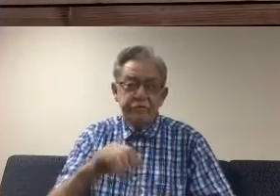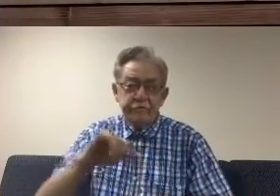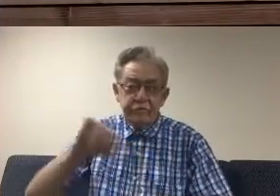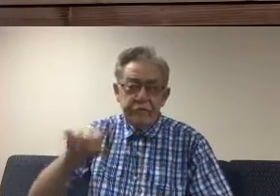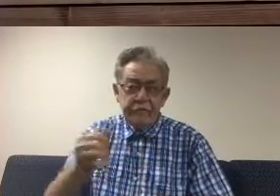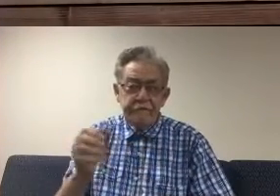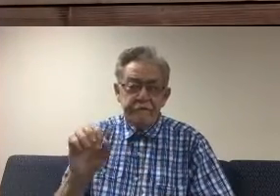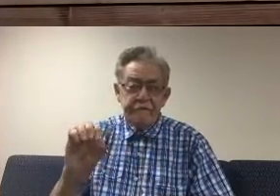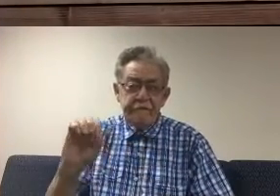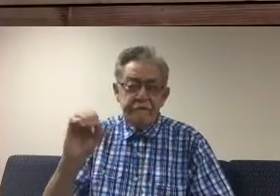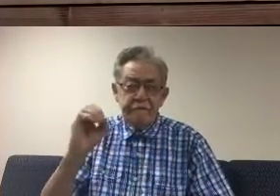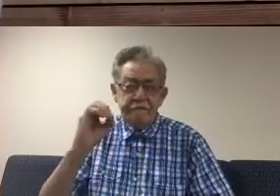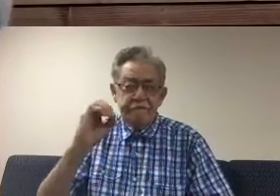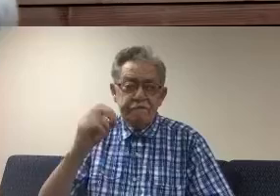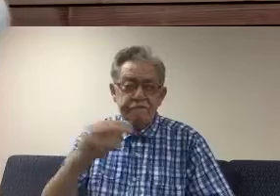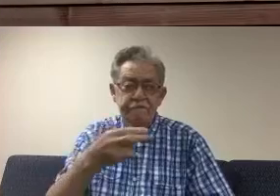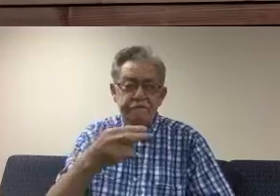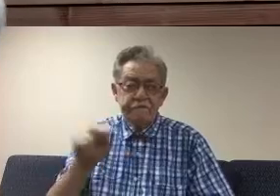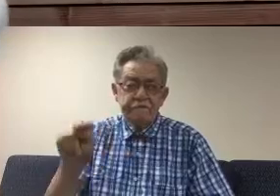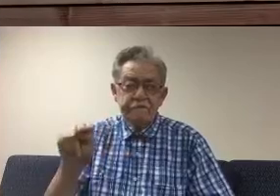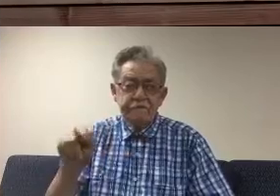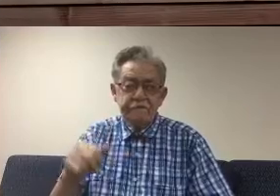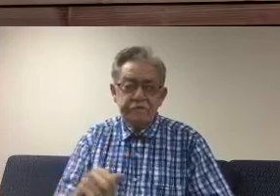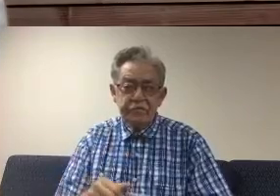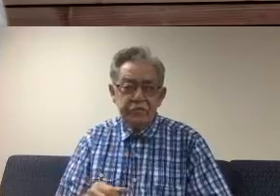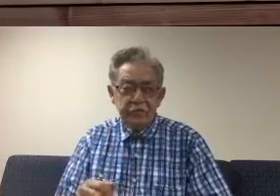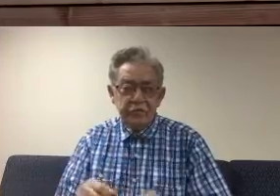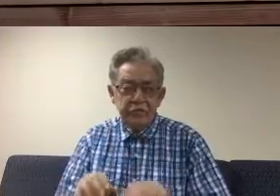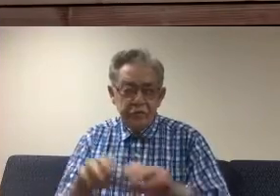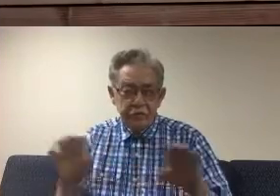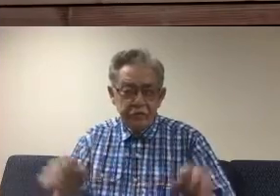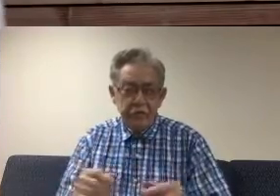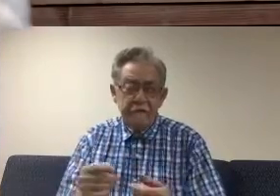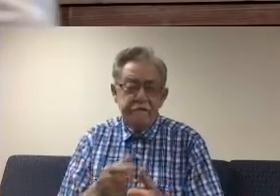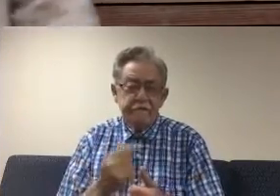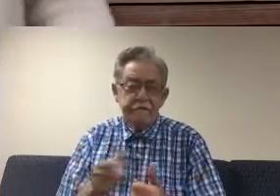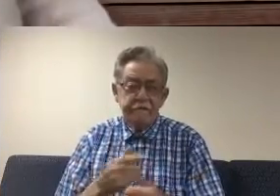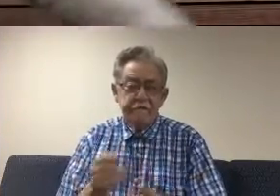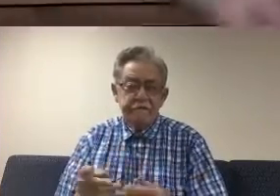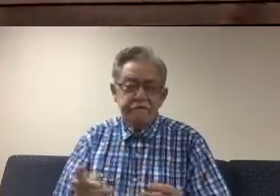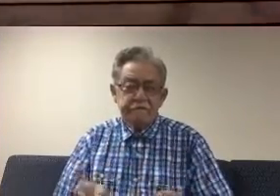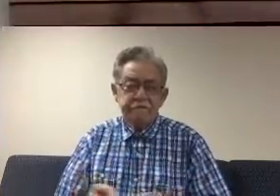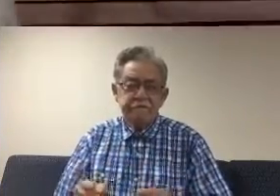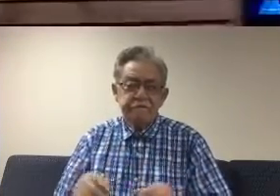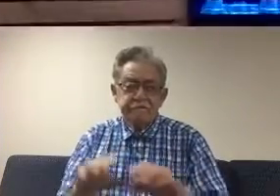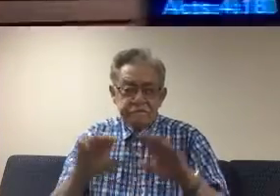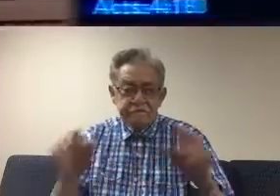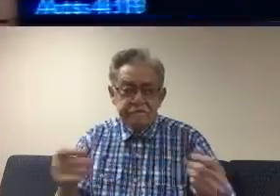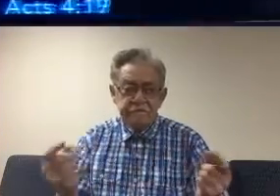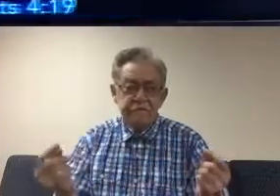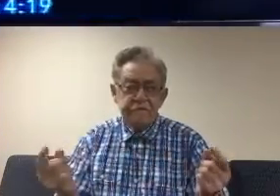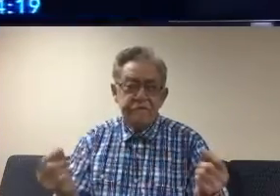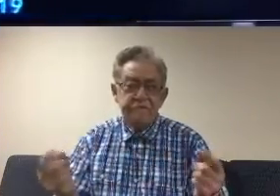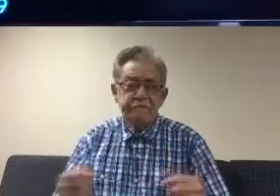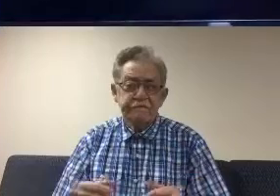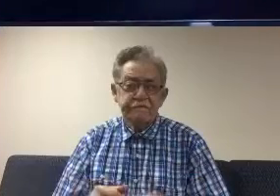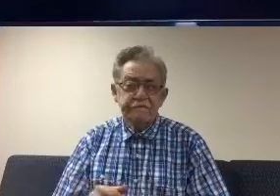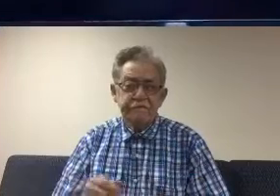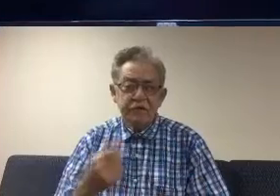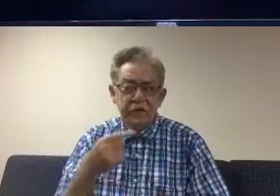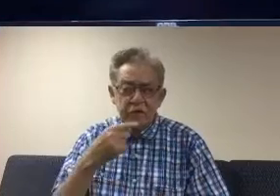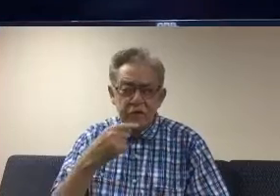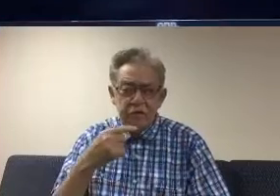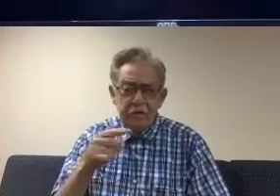them and threaten them, which is what we were going to do in the first place, and then we'll just let them go. So they said they're going to charge him not to speak.